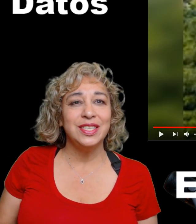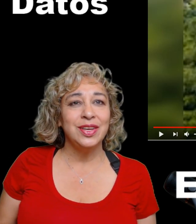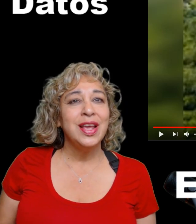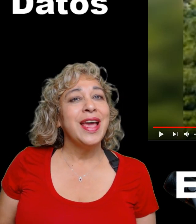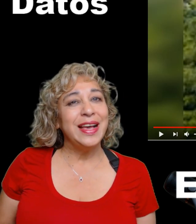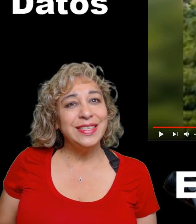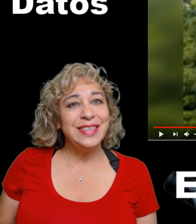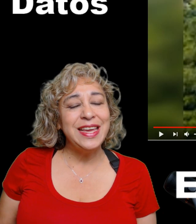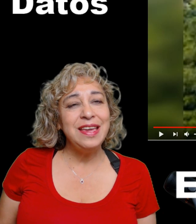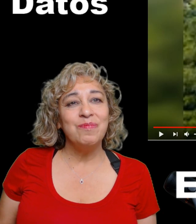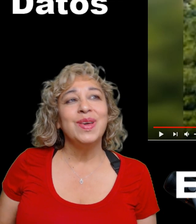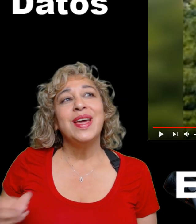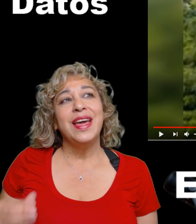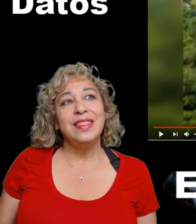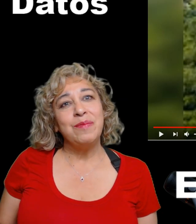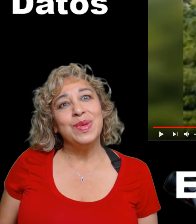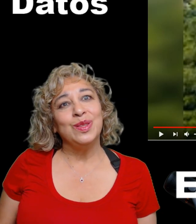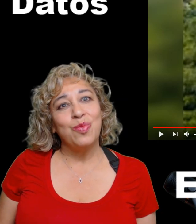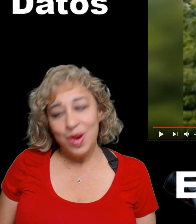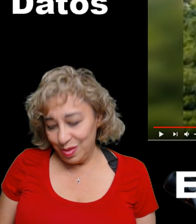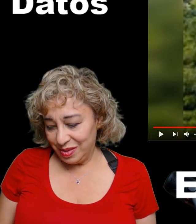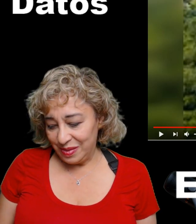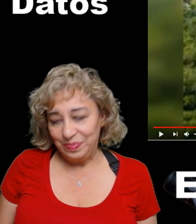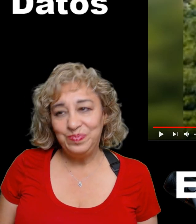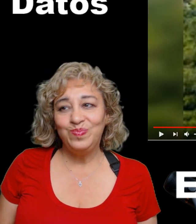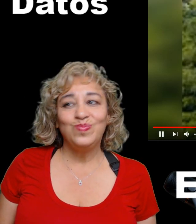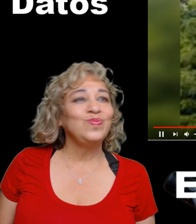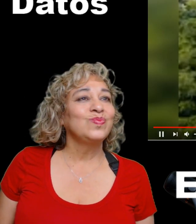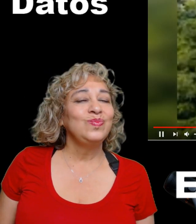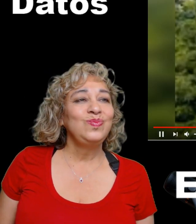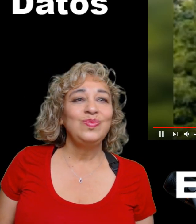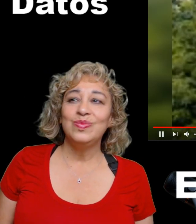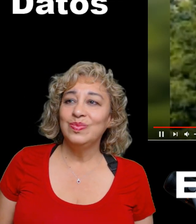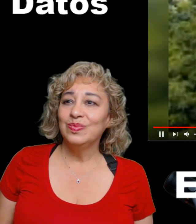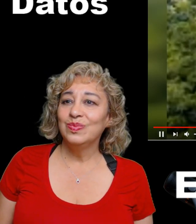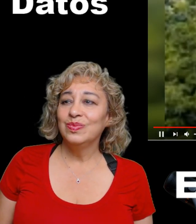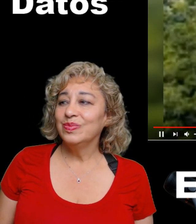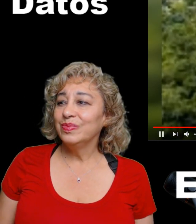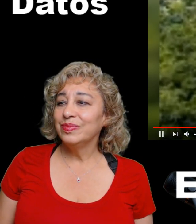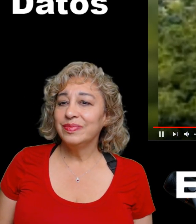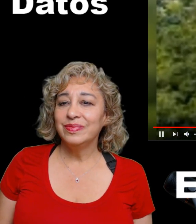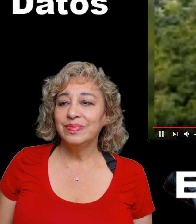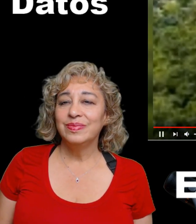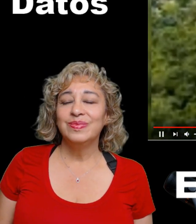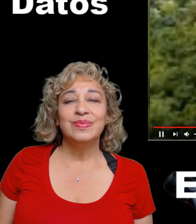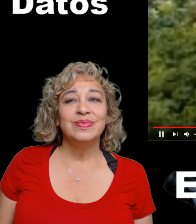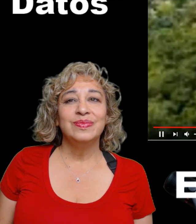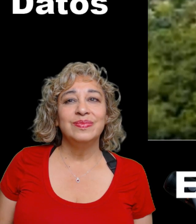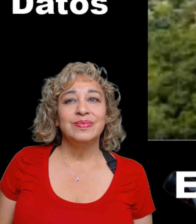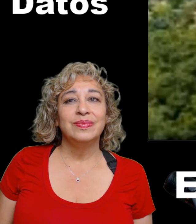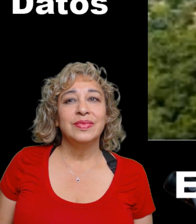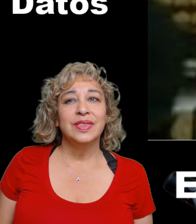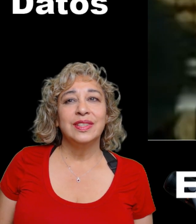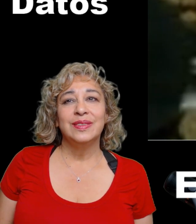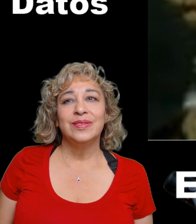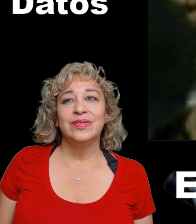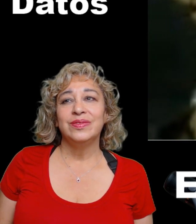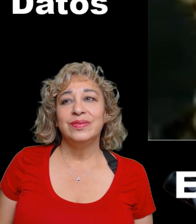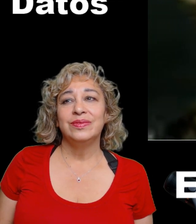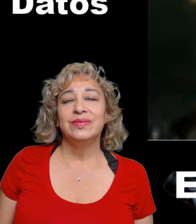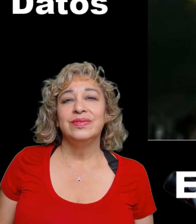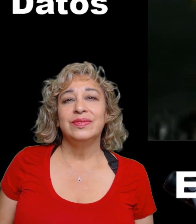together as a team, and they build the roads. agradecidos por porque usted ha vuelto la vista.